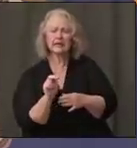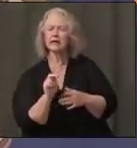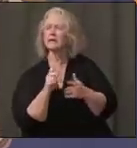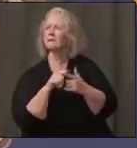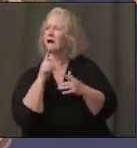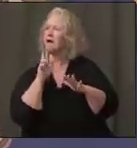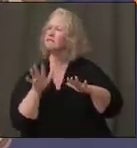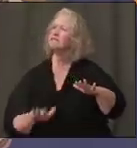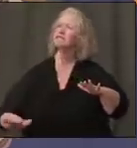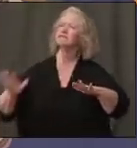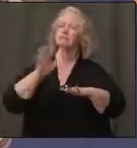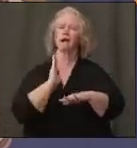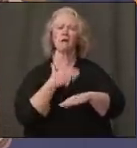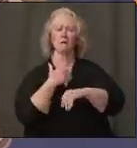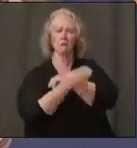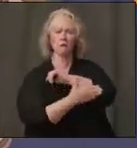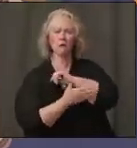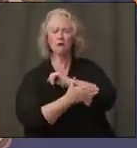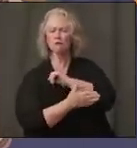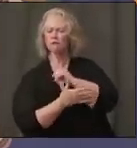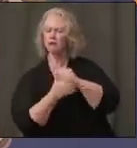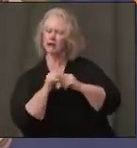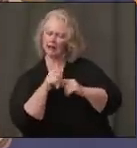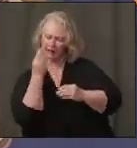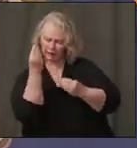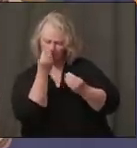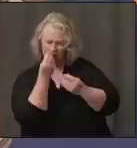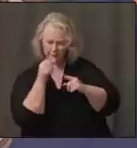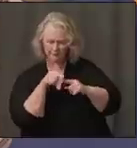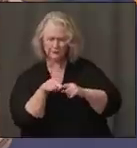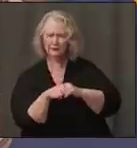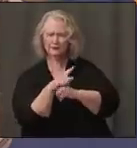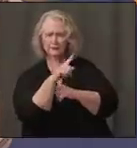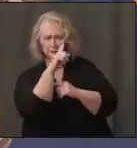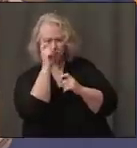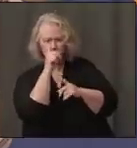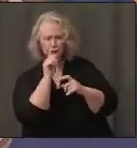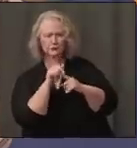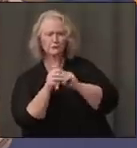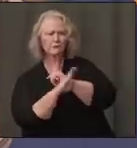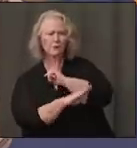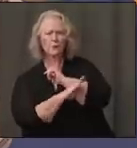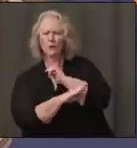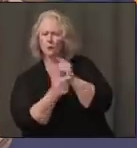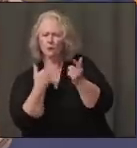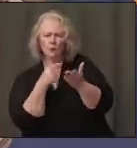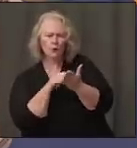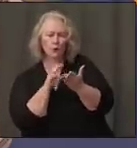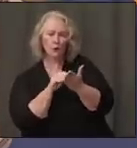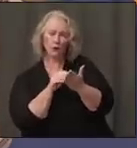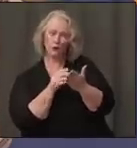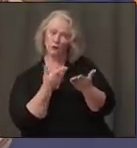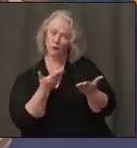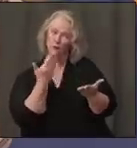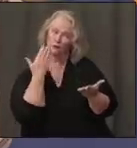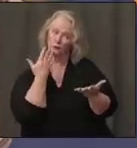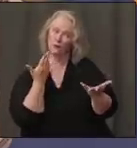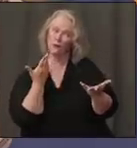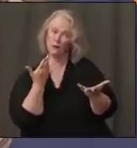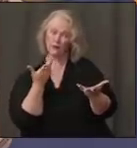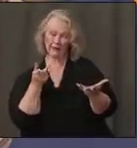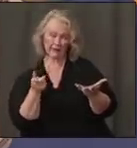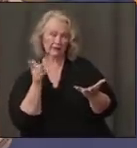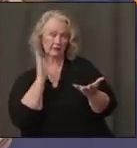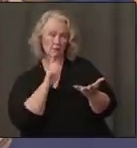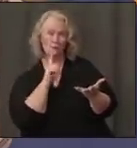the country, but he also is thinking about this summer and this fall and what we can learn from a guy who was, as you know, commissioner of